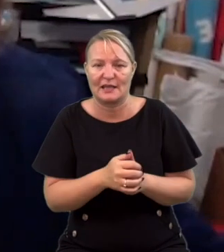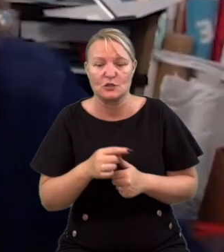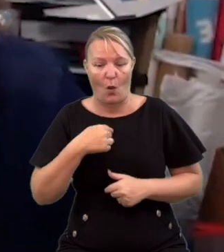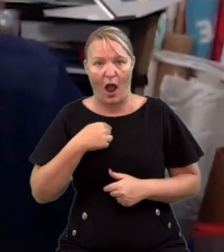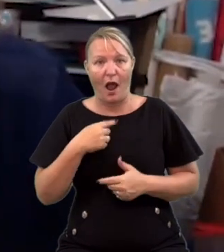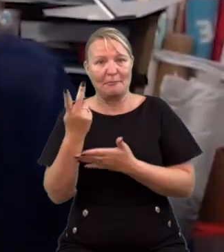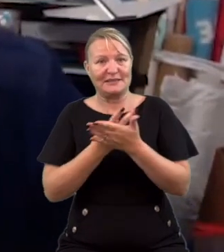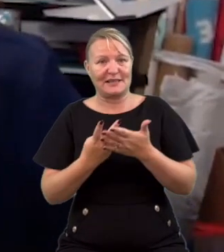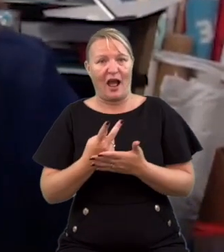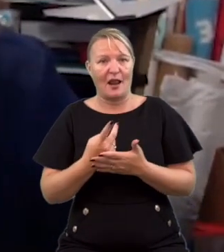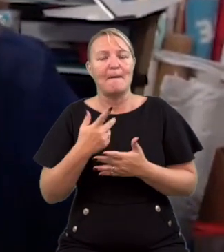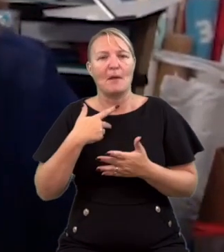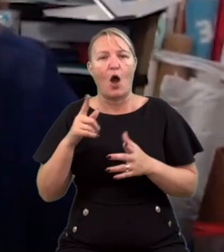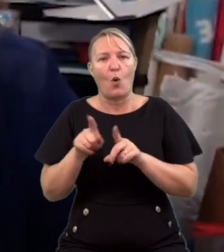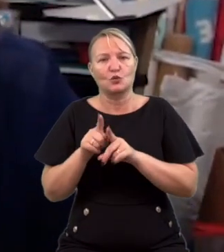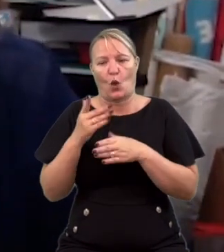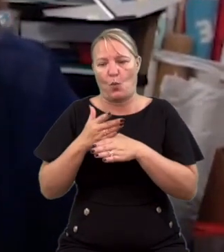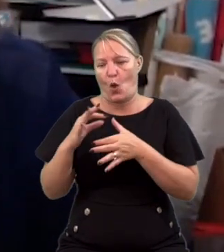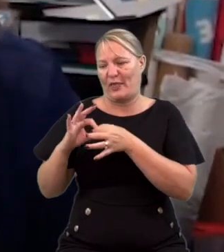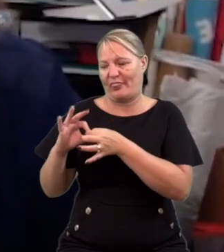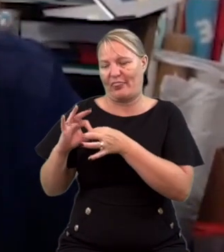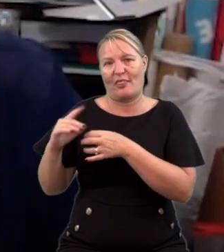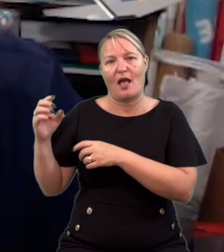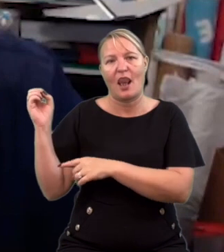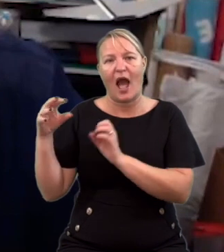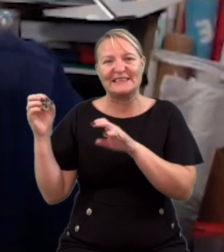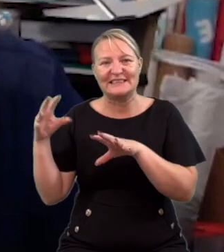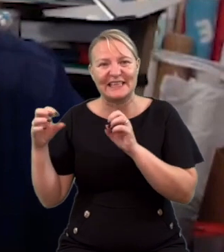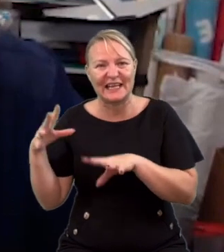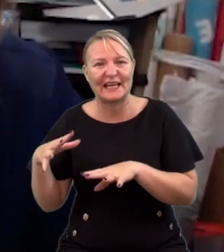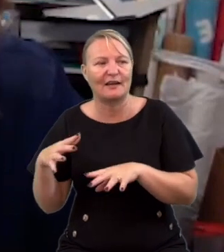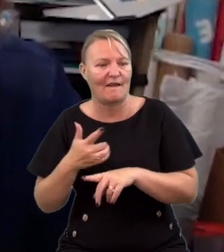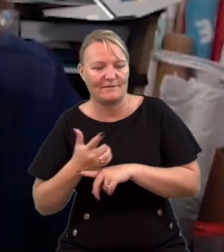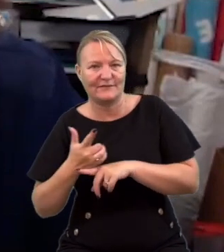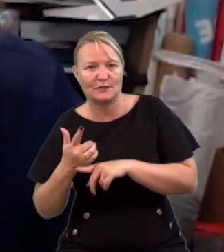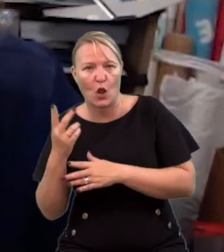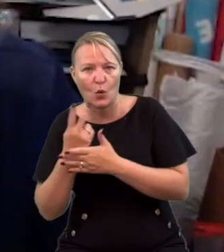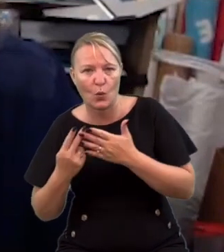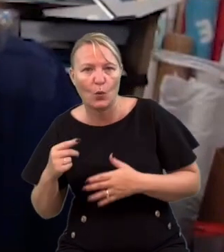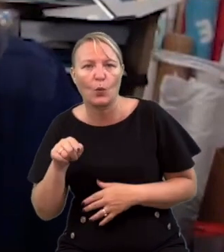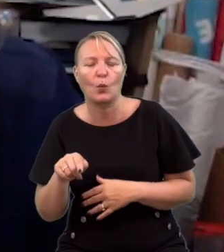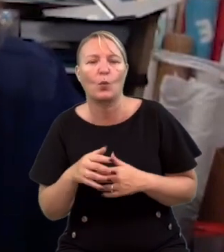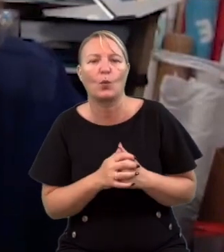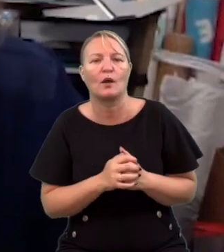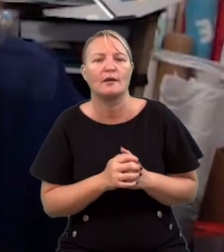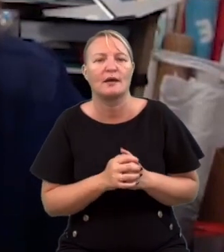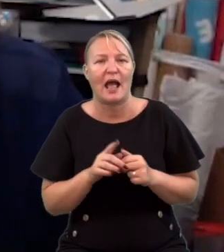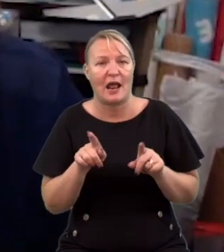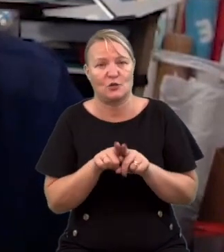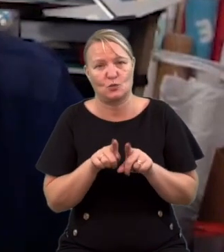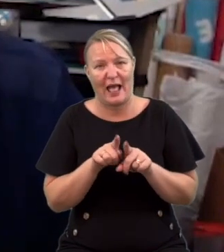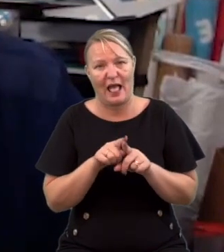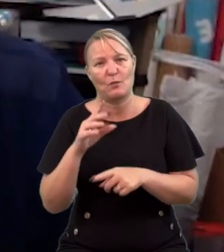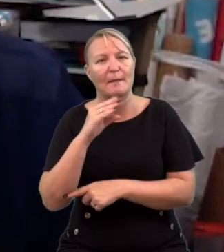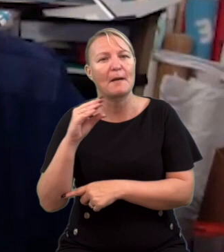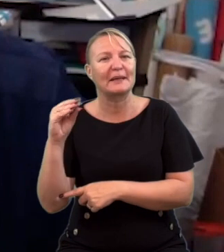design. So I'm the designer, but I work very, very closely with the lighting designer, with the video designers,